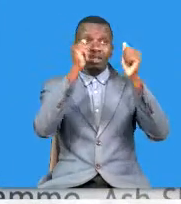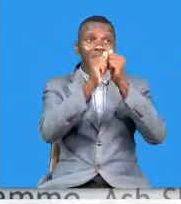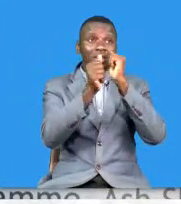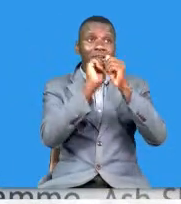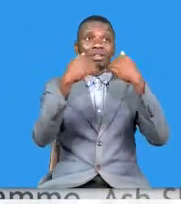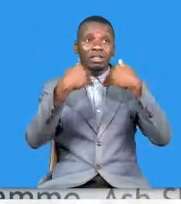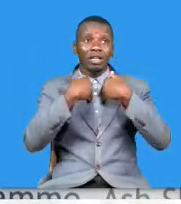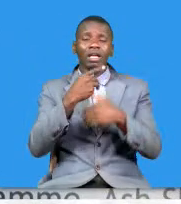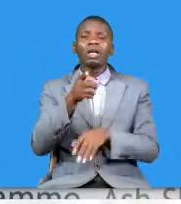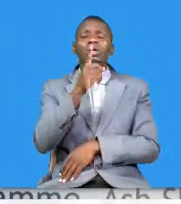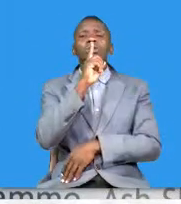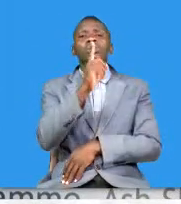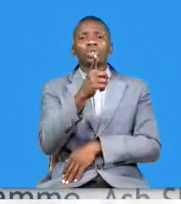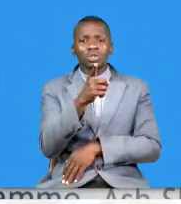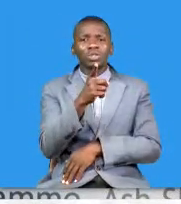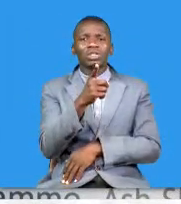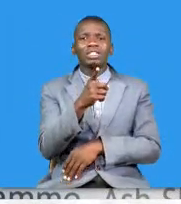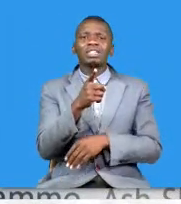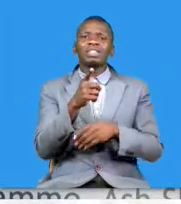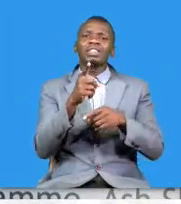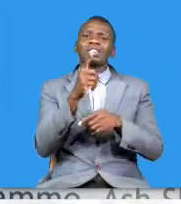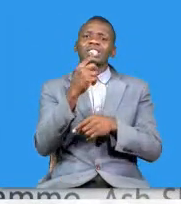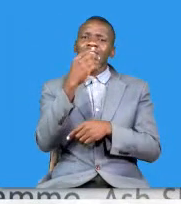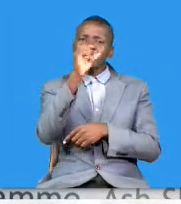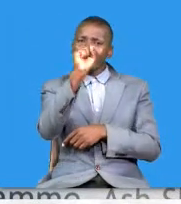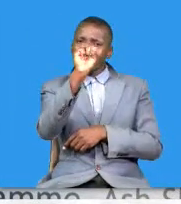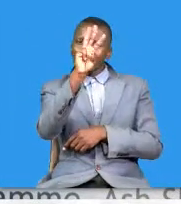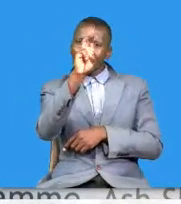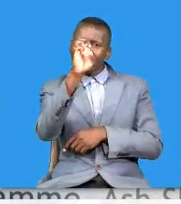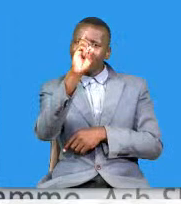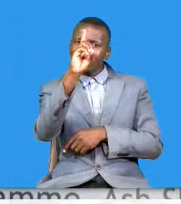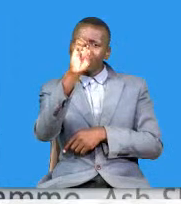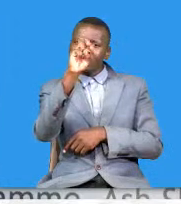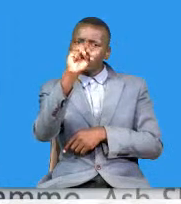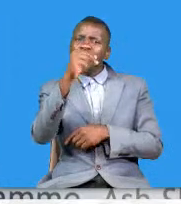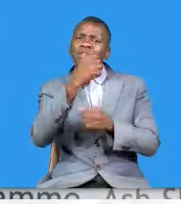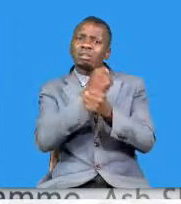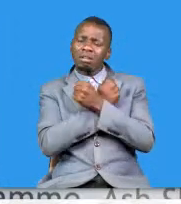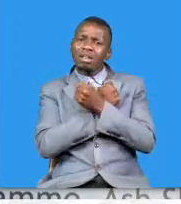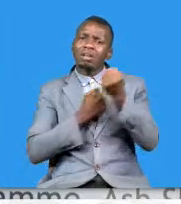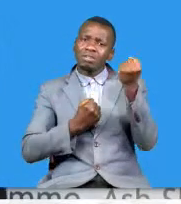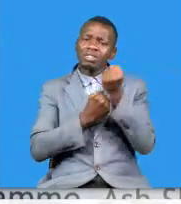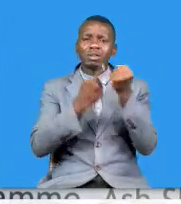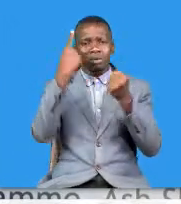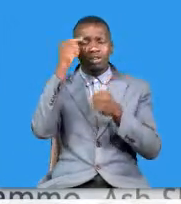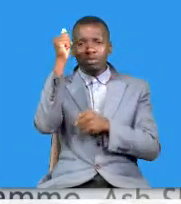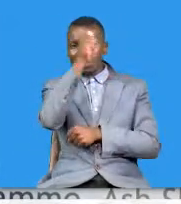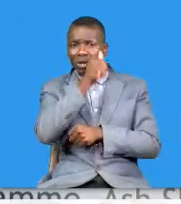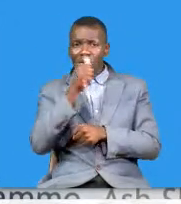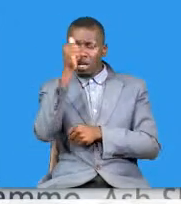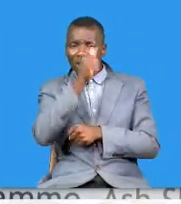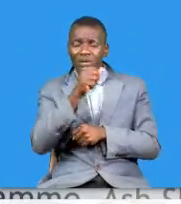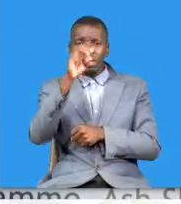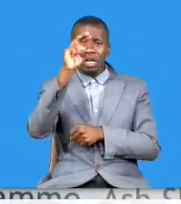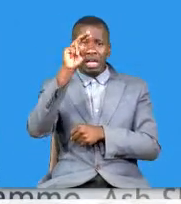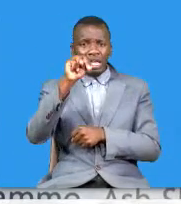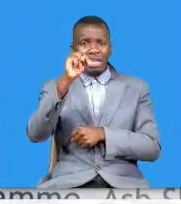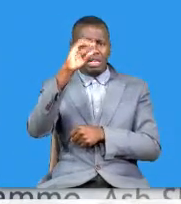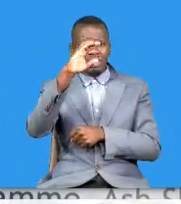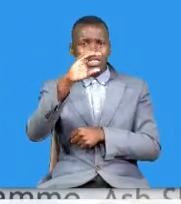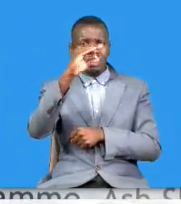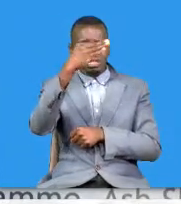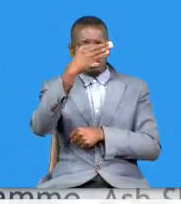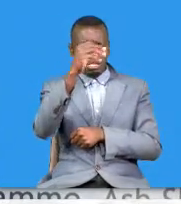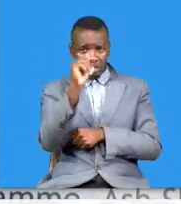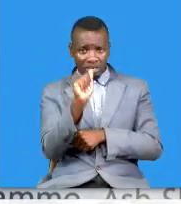proud supporter of the modern cooking facility for Africa, or the MCFA. Today